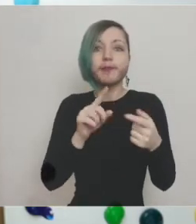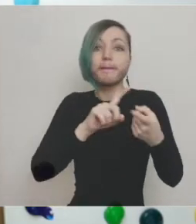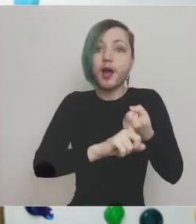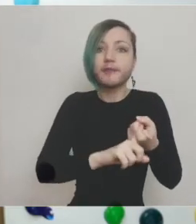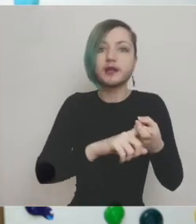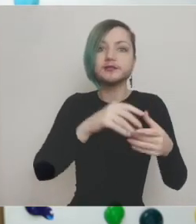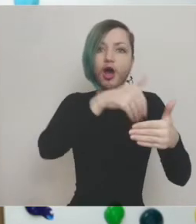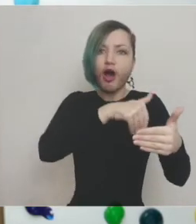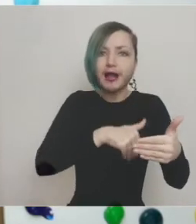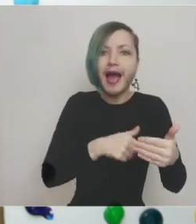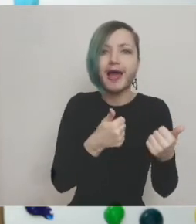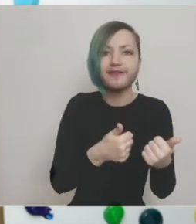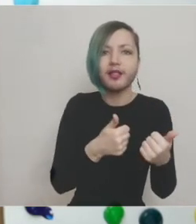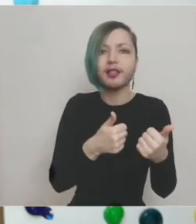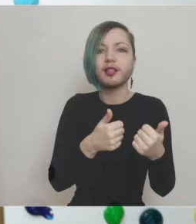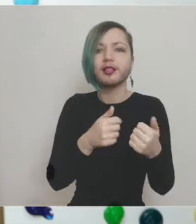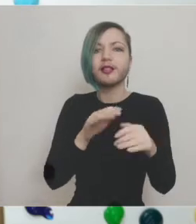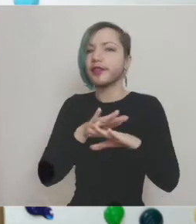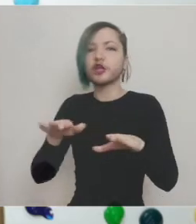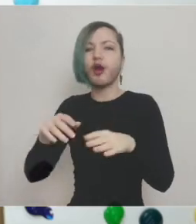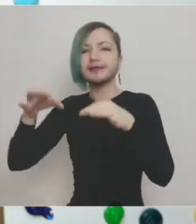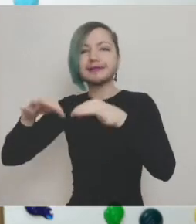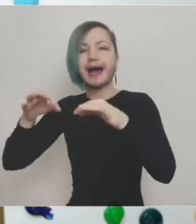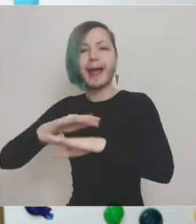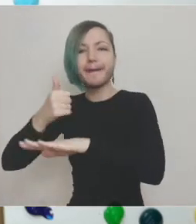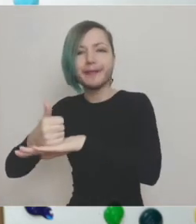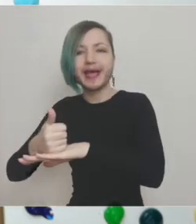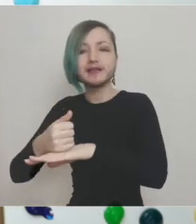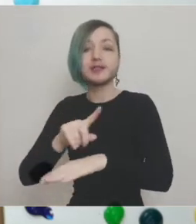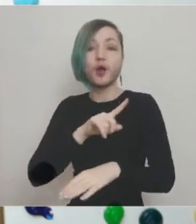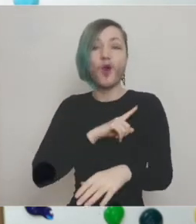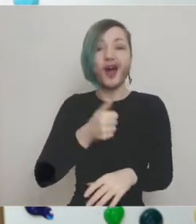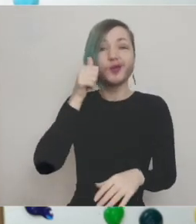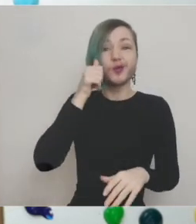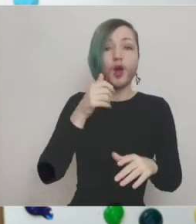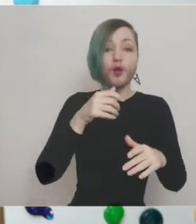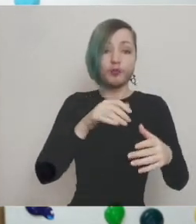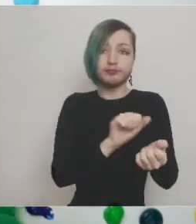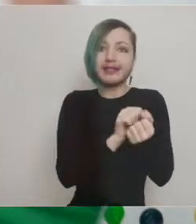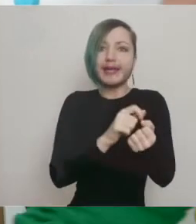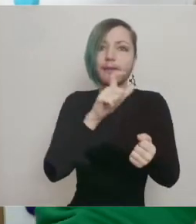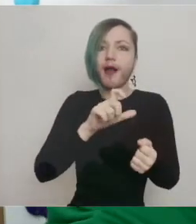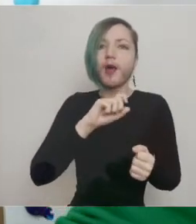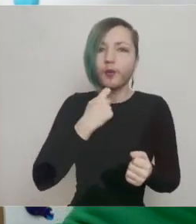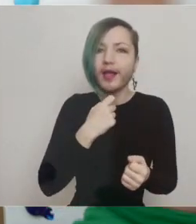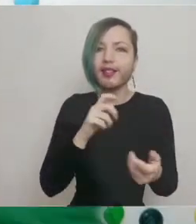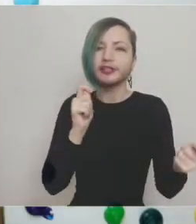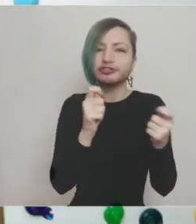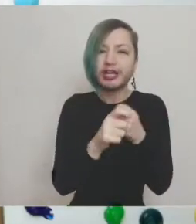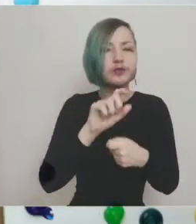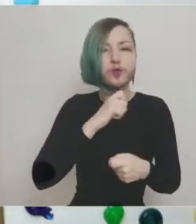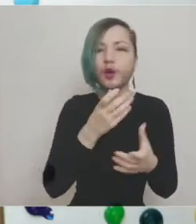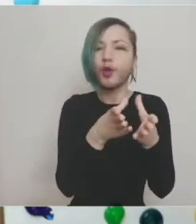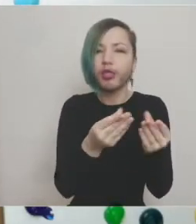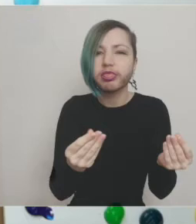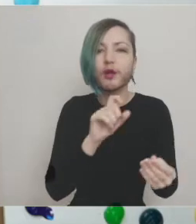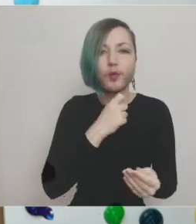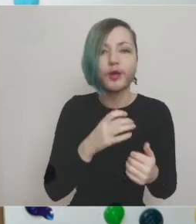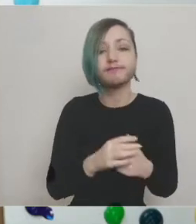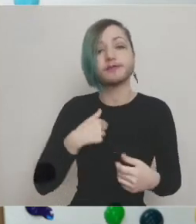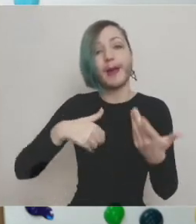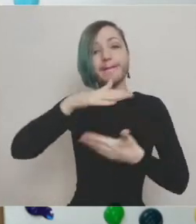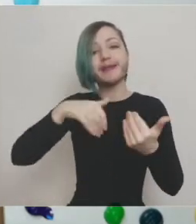safe to use these, and you know they'll stay the same and they won't go funny colors and stuff. And then I mix them up with pouring